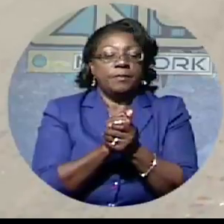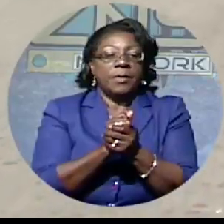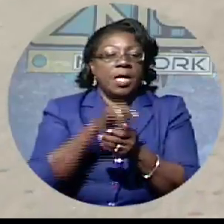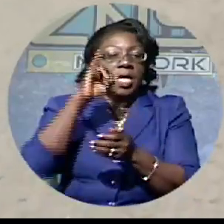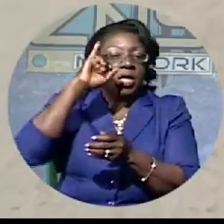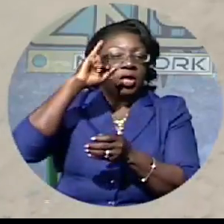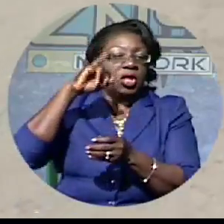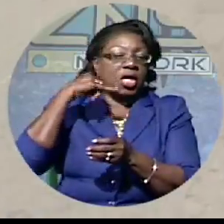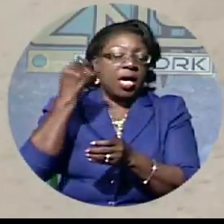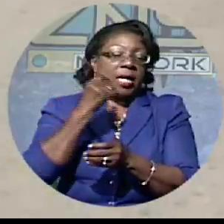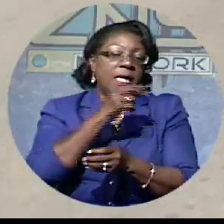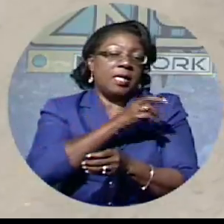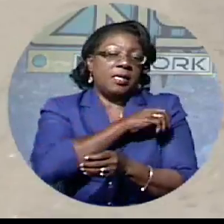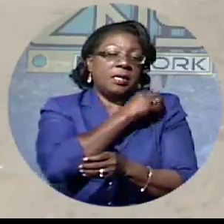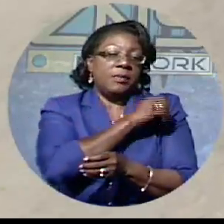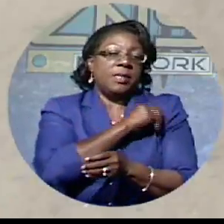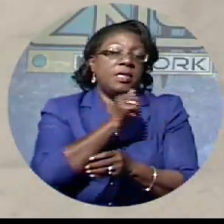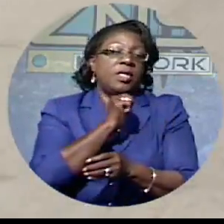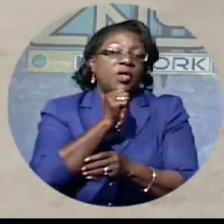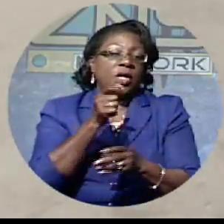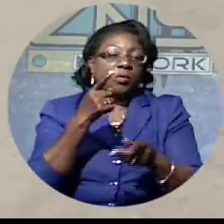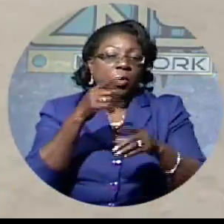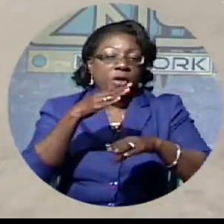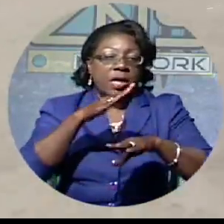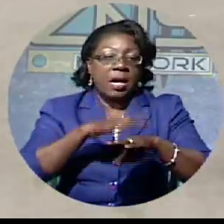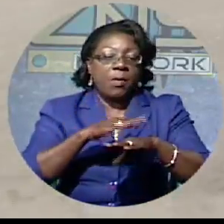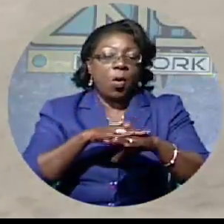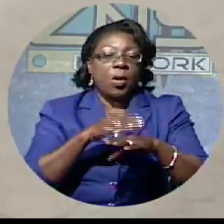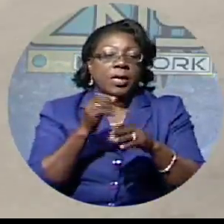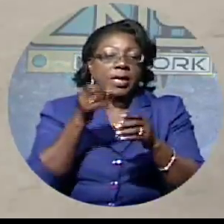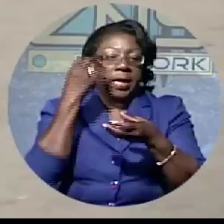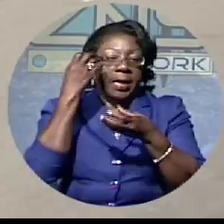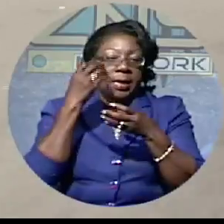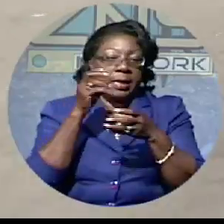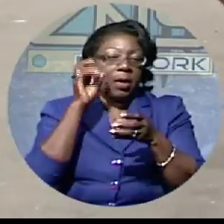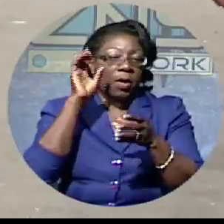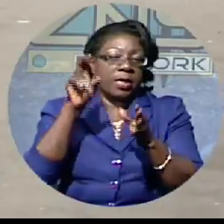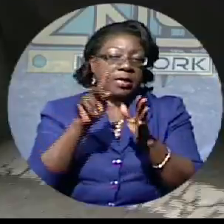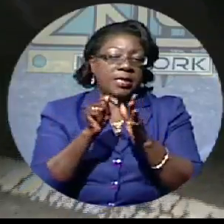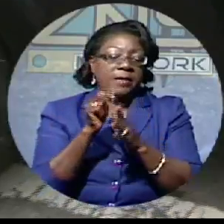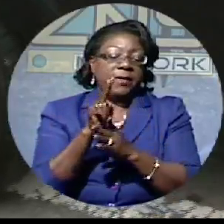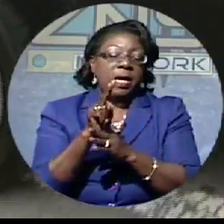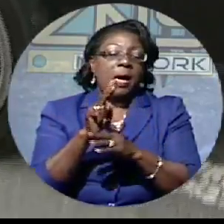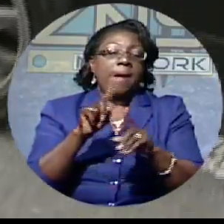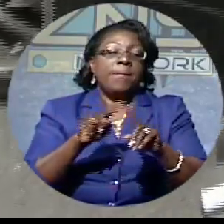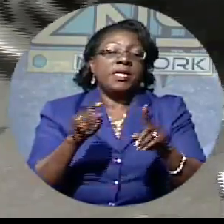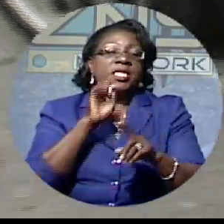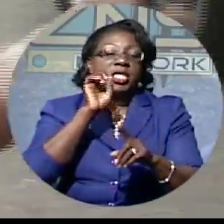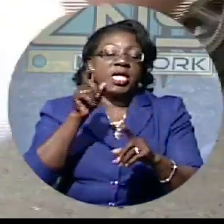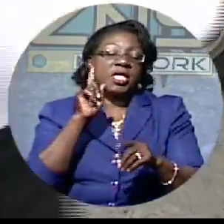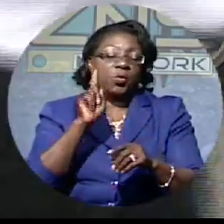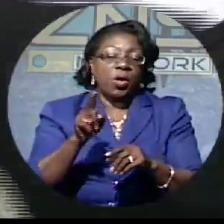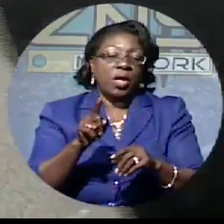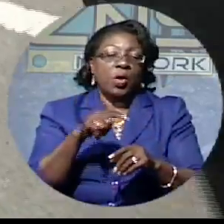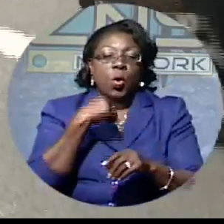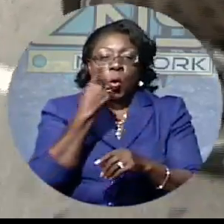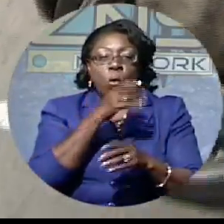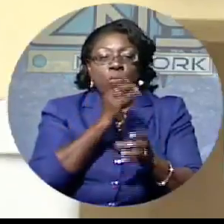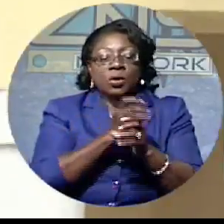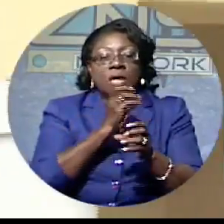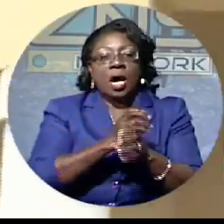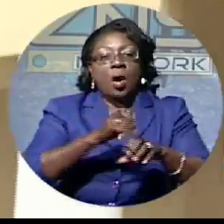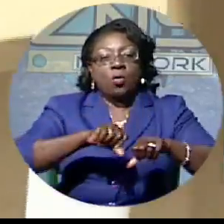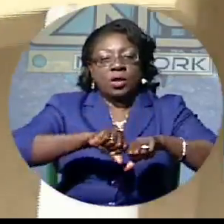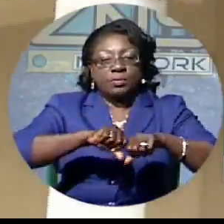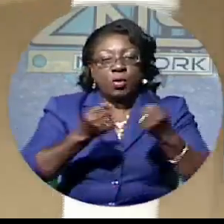Jacqueline Smith McPhee did not want to appear on camera, but she's one of many whose vehicle was broken into Monday while catching a late-night